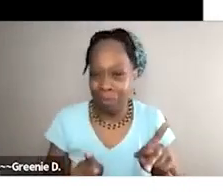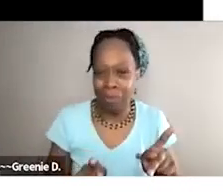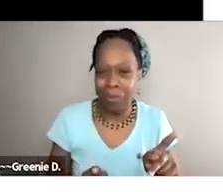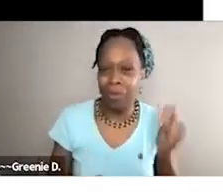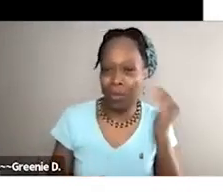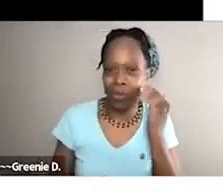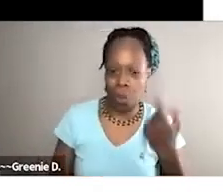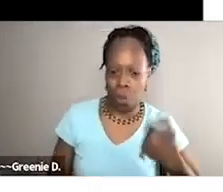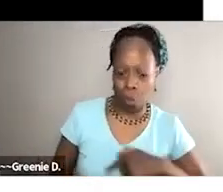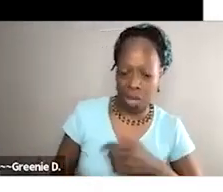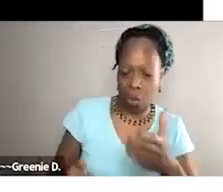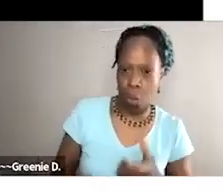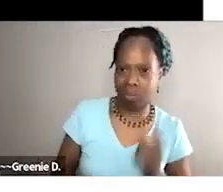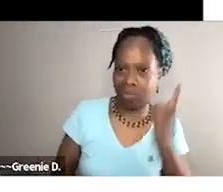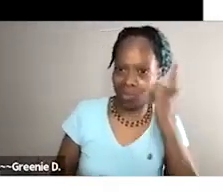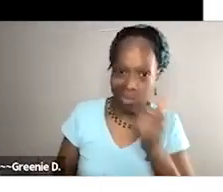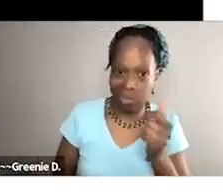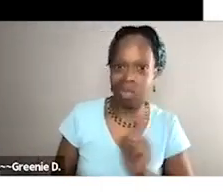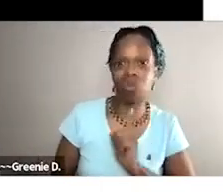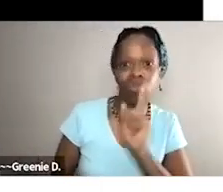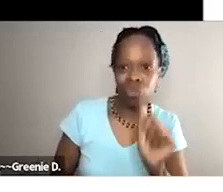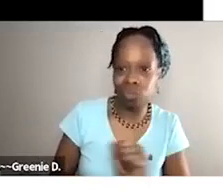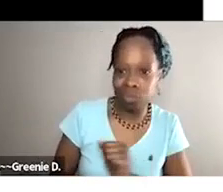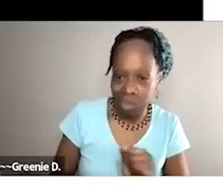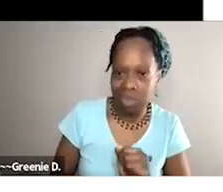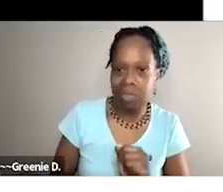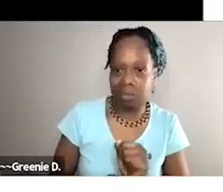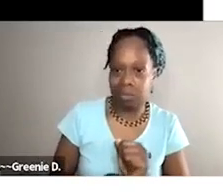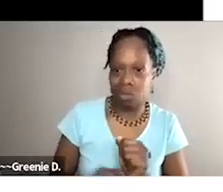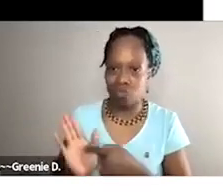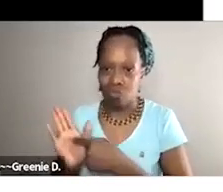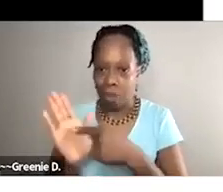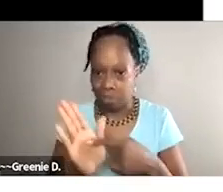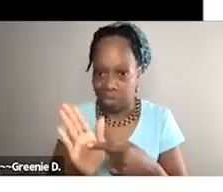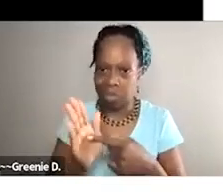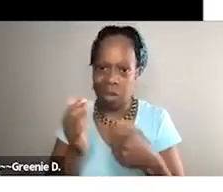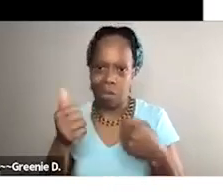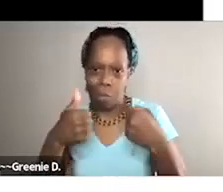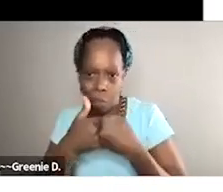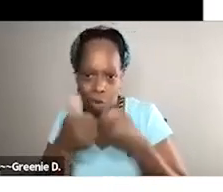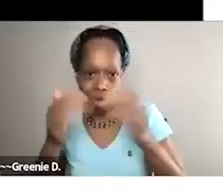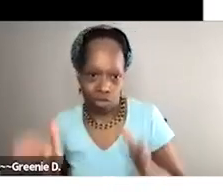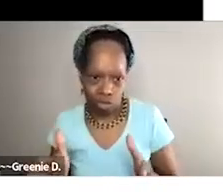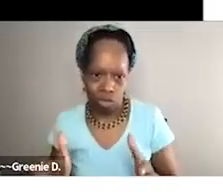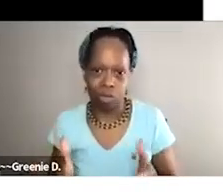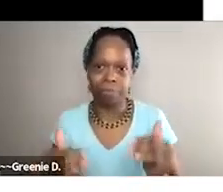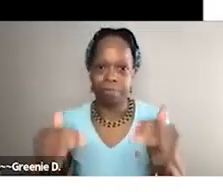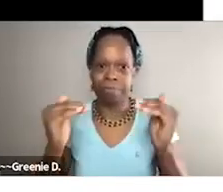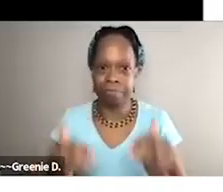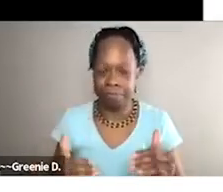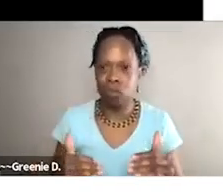authentic representation. The other piece that we want to think about is any community or environment